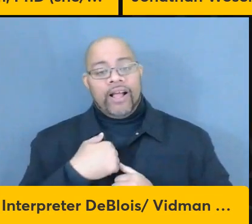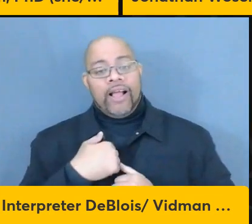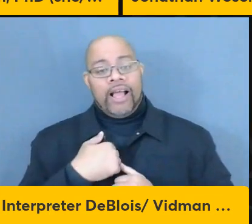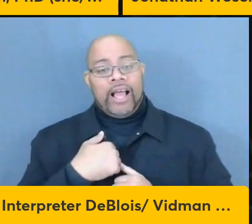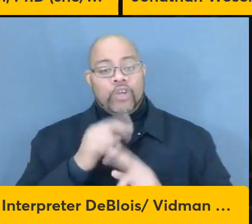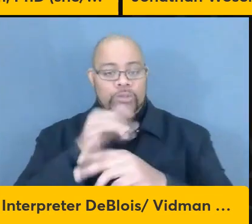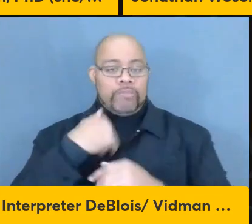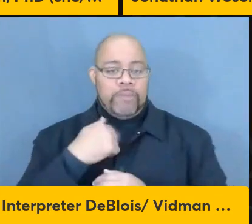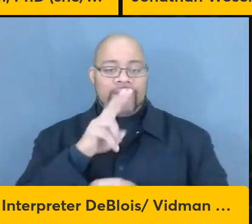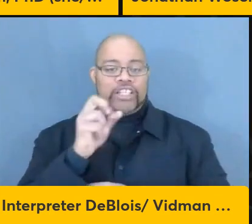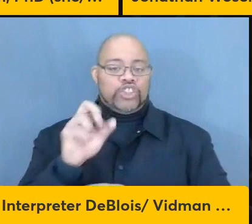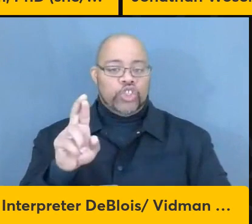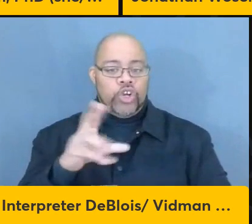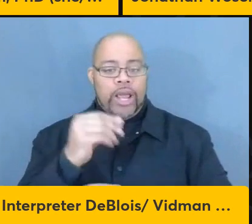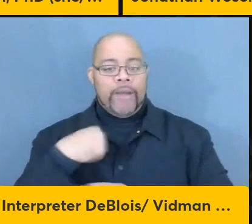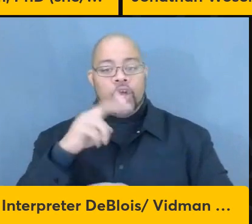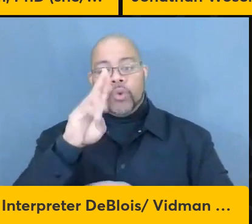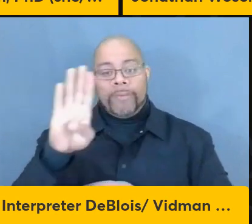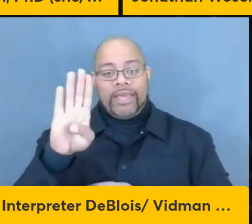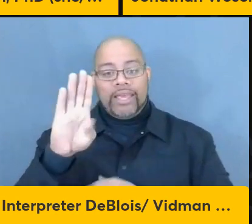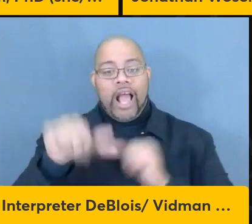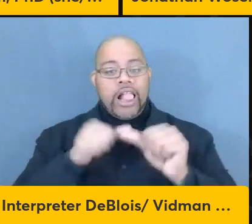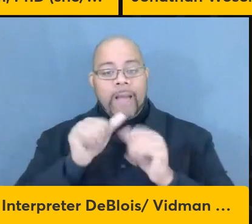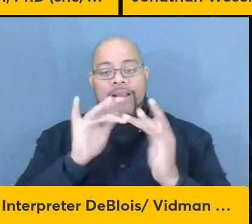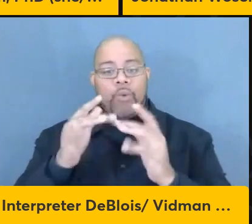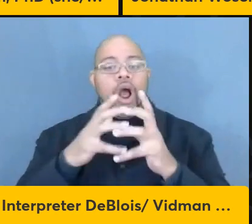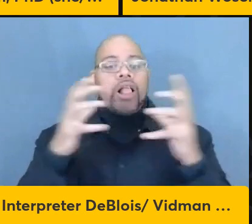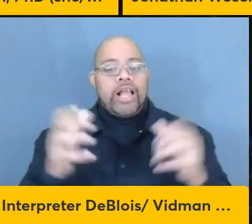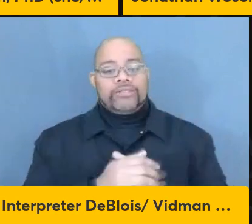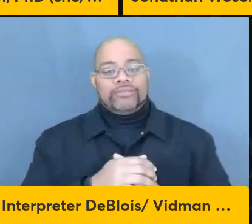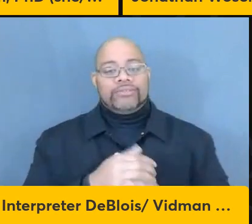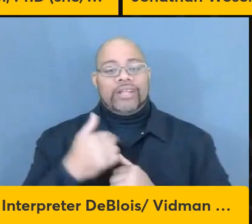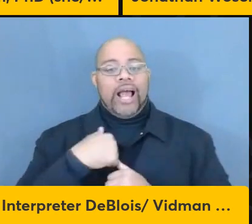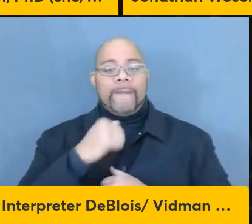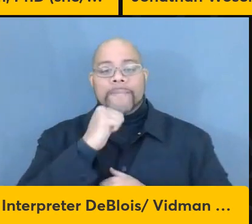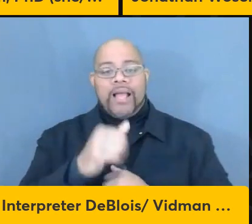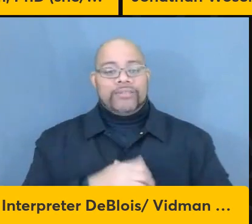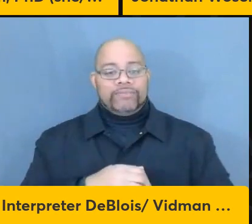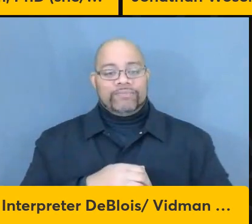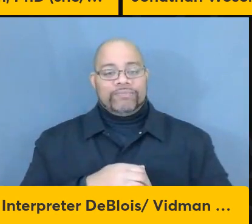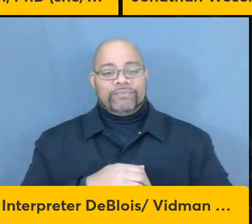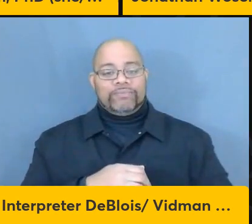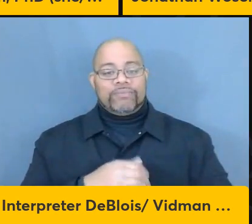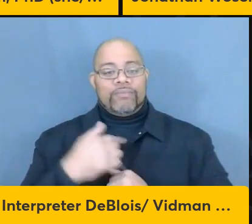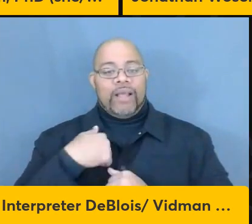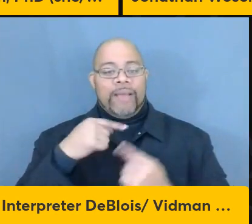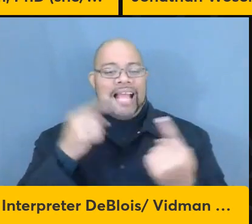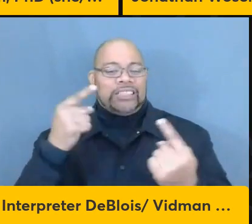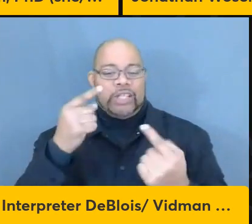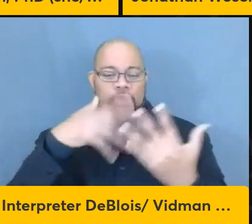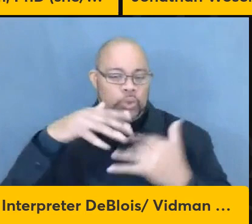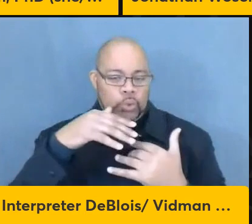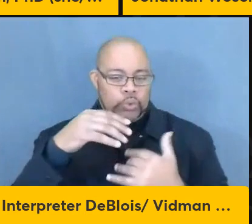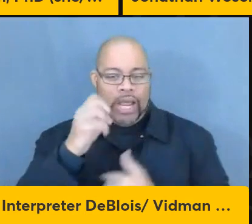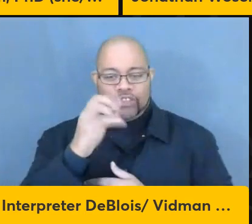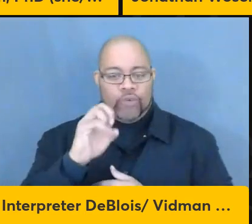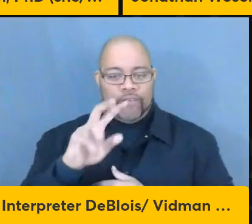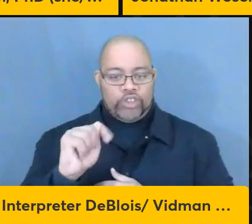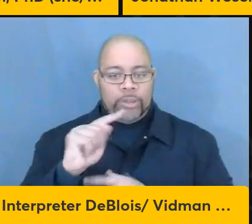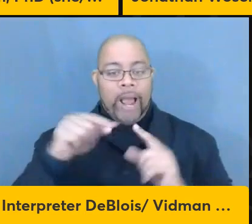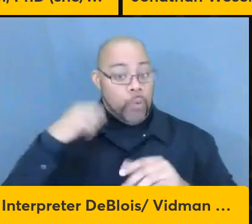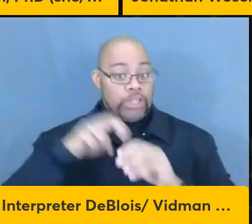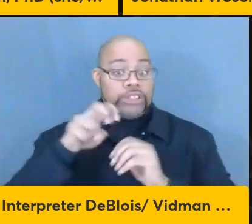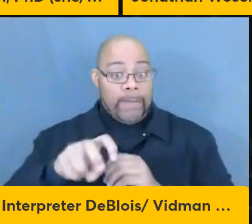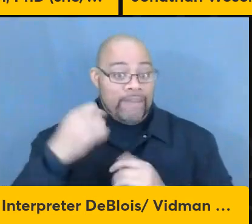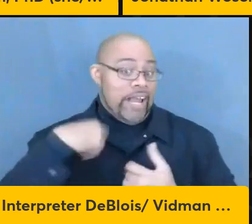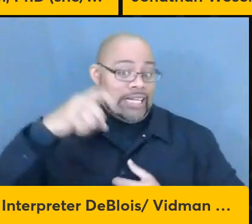utilize my Vassar and my UB alum network a lot. I'm an antisocial extrovert, but I will jump